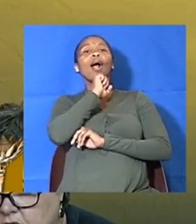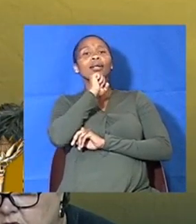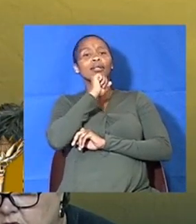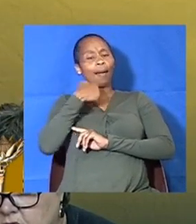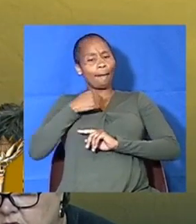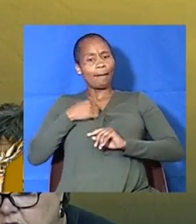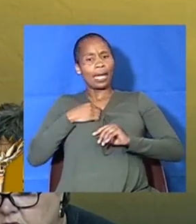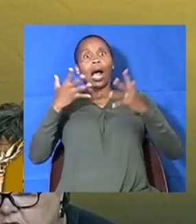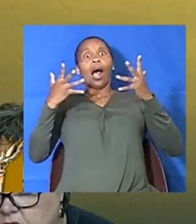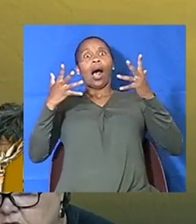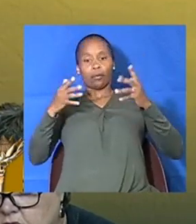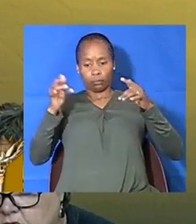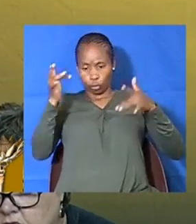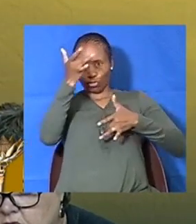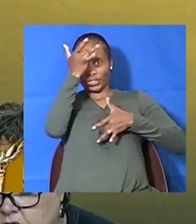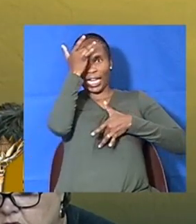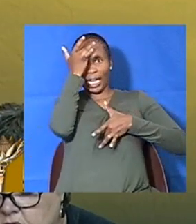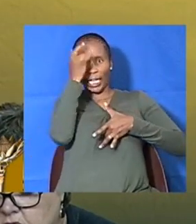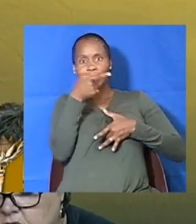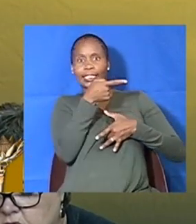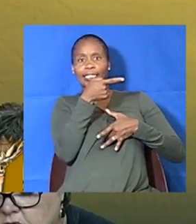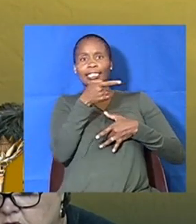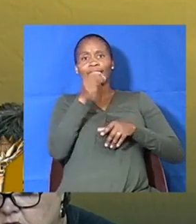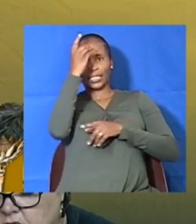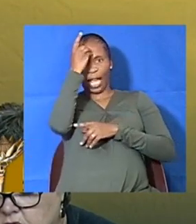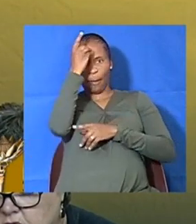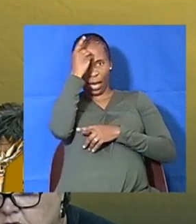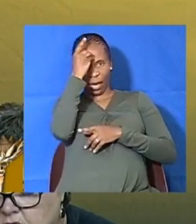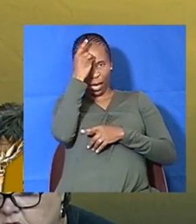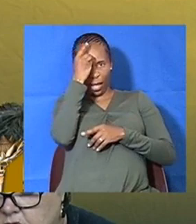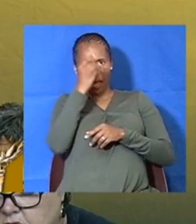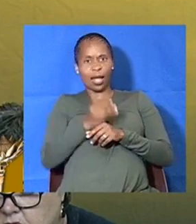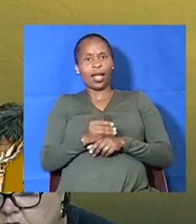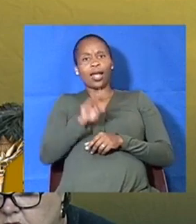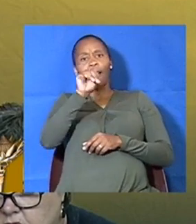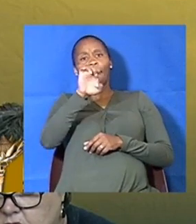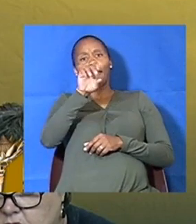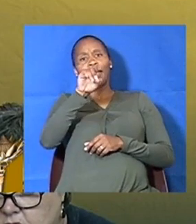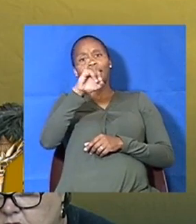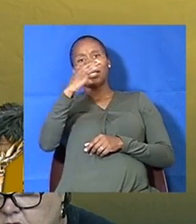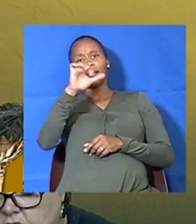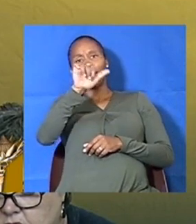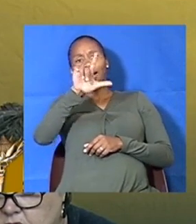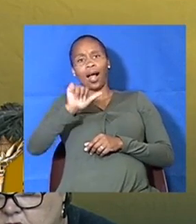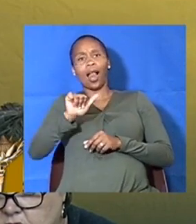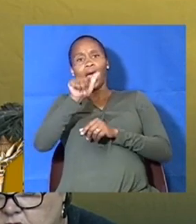member of the Portfolio of Health in the National Assembly, and I am from Limpopo.